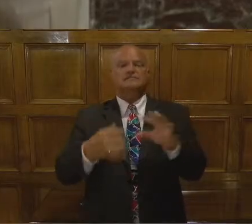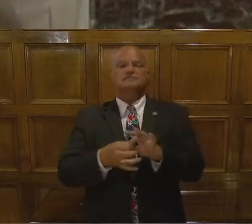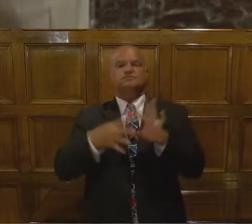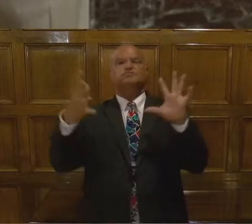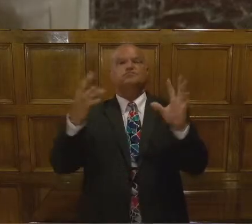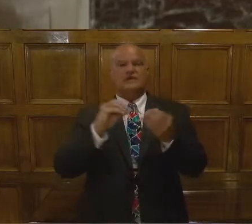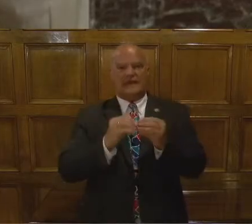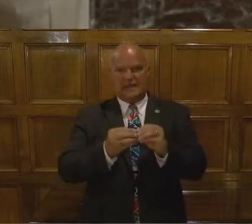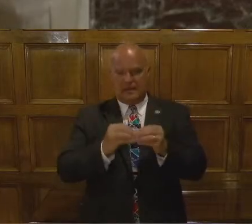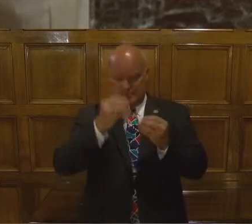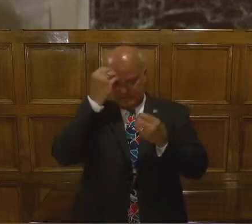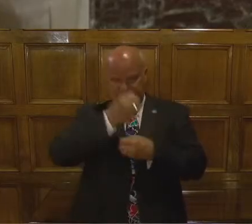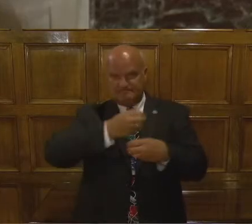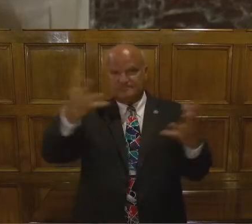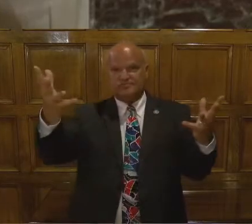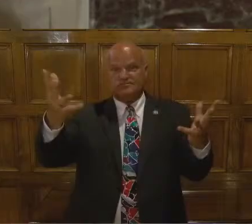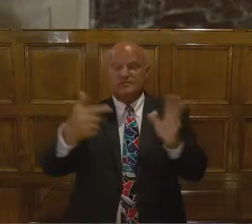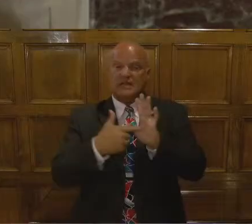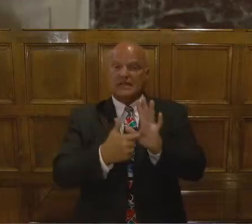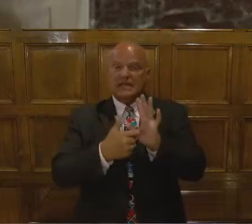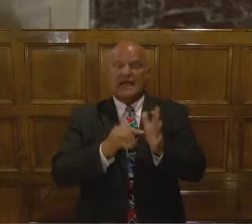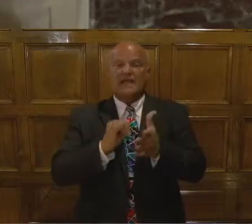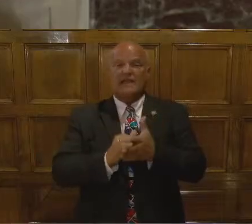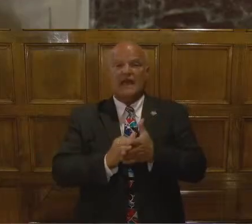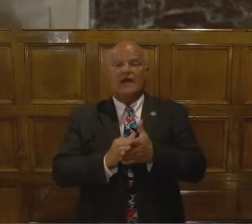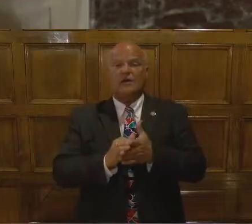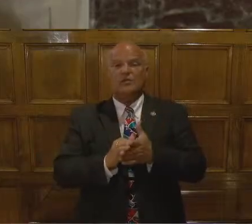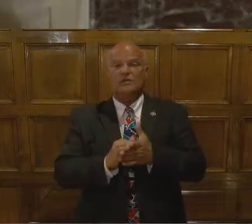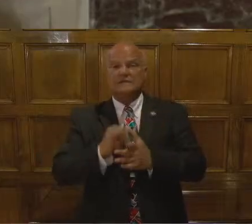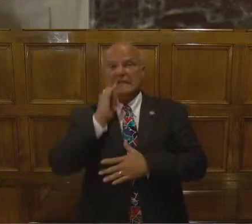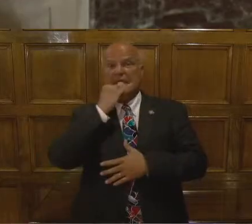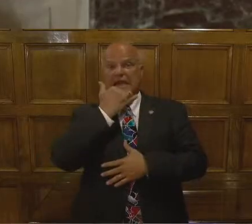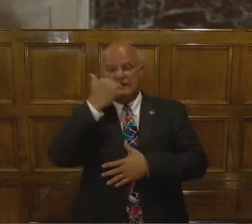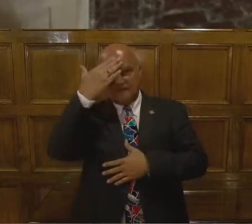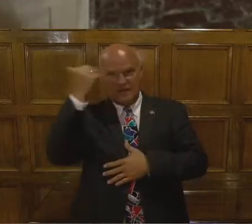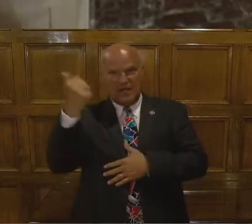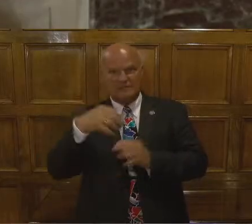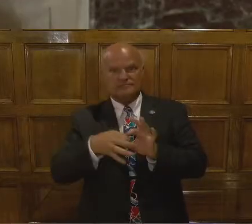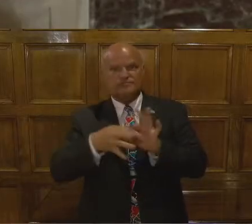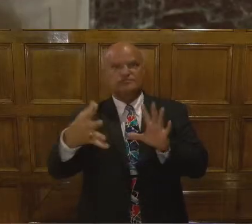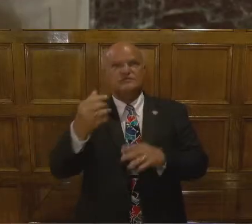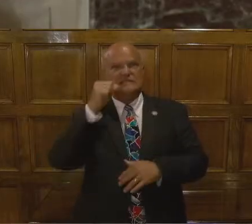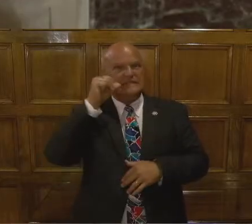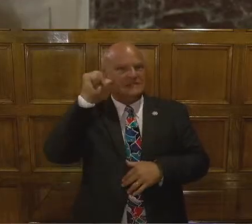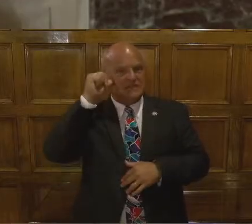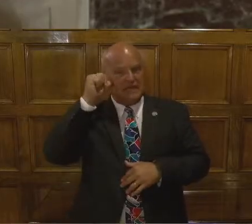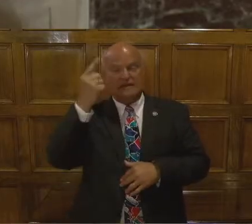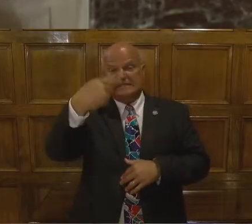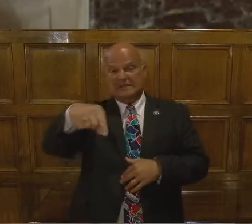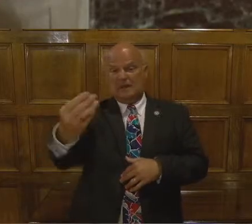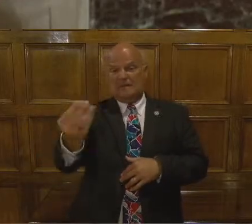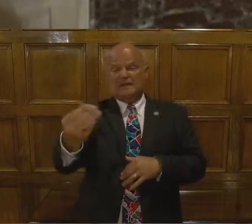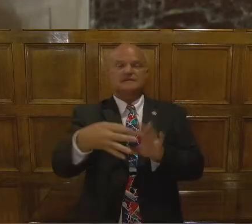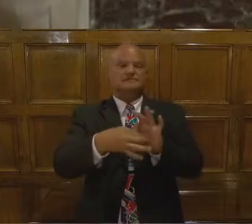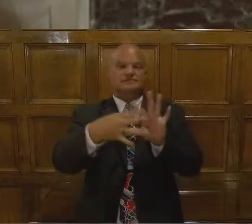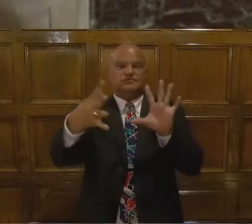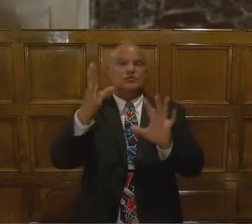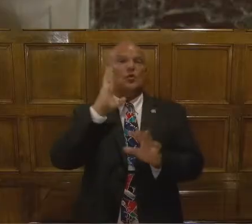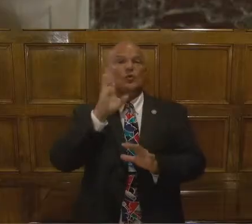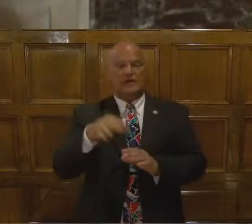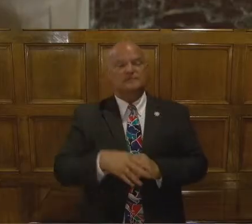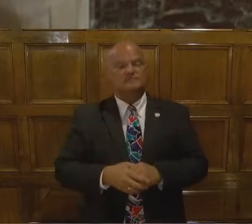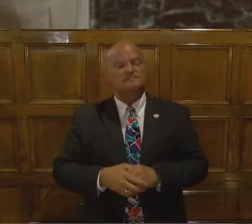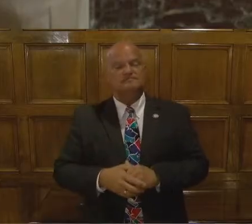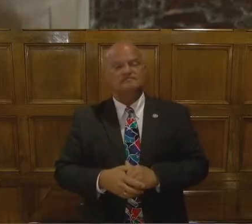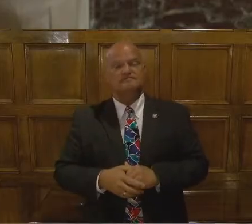released all the numbers, and I indicated that was an error, that we did not release those on Monday, and next Monday they'll be released for the